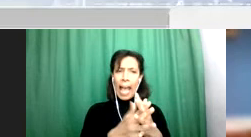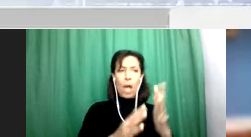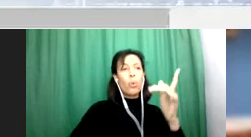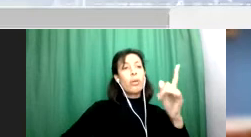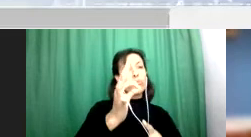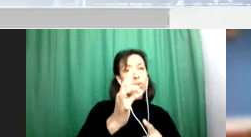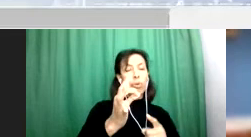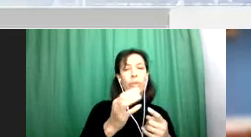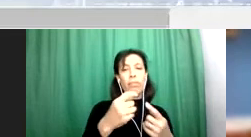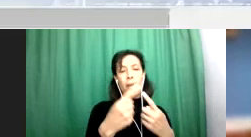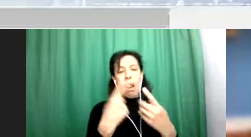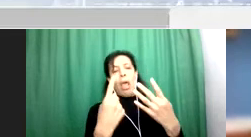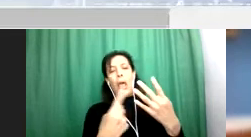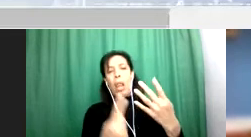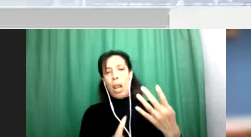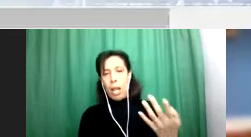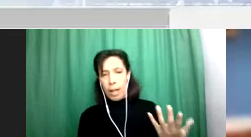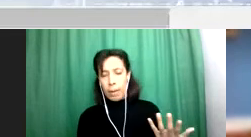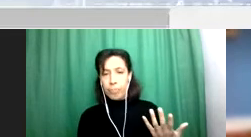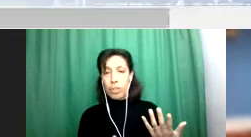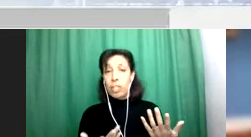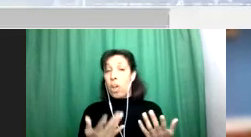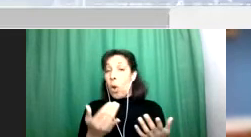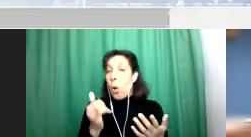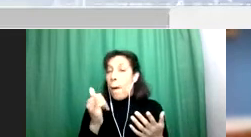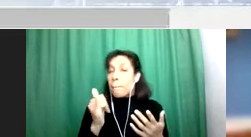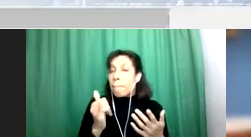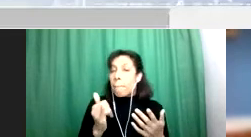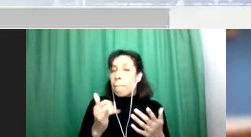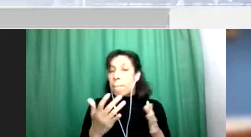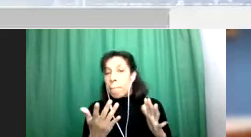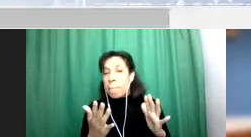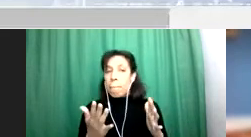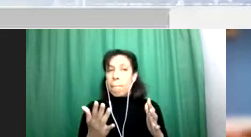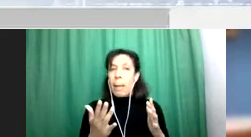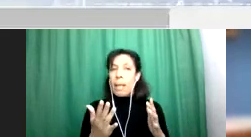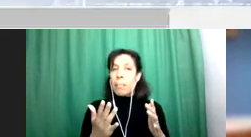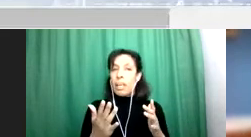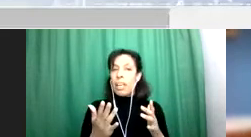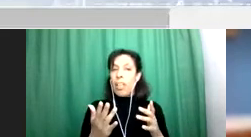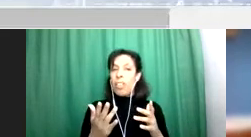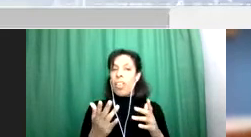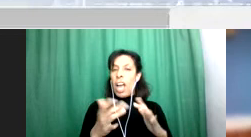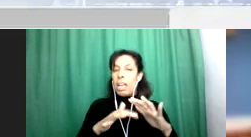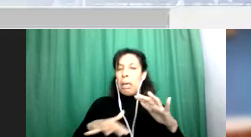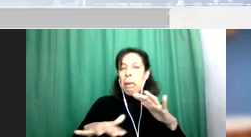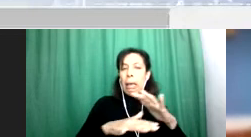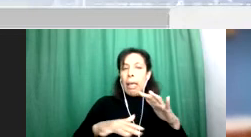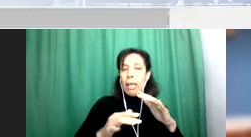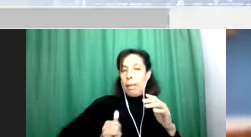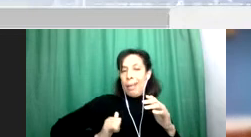explicitly, but they might imply that in order to do this better next time, this is what you need to do.